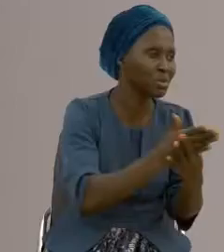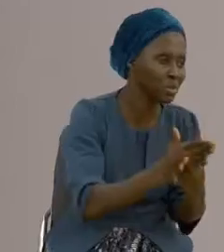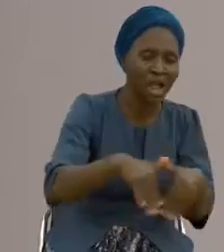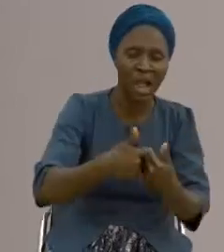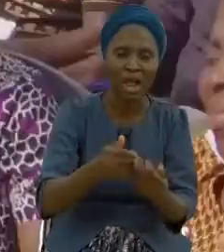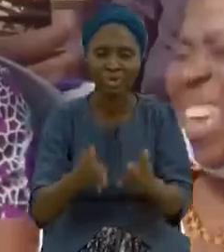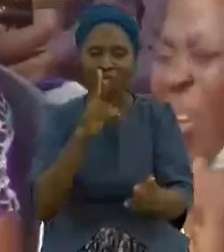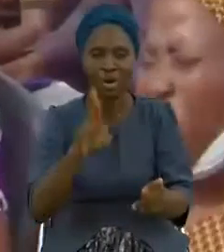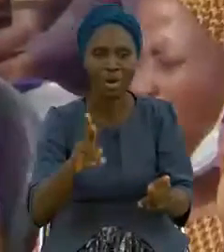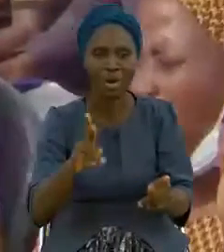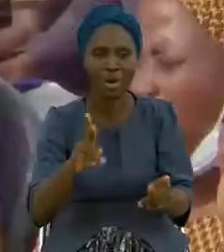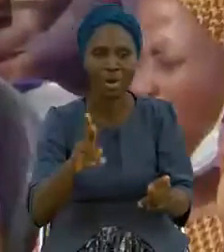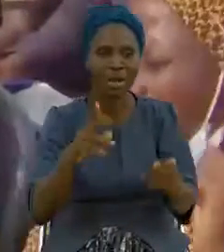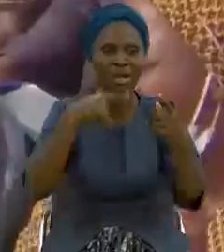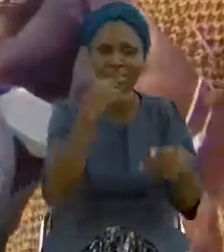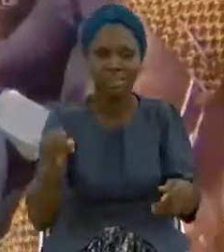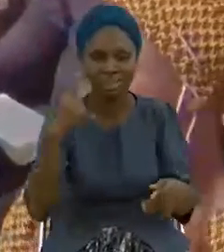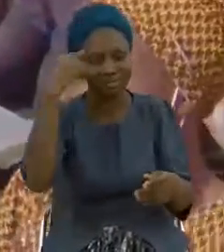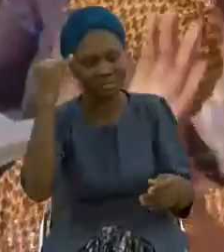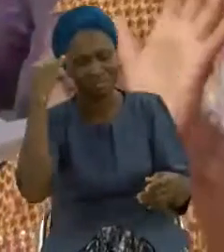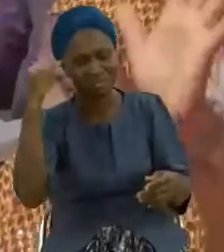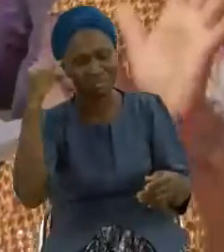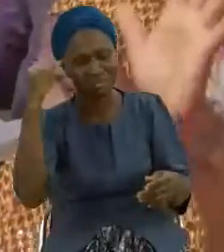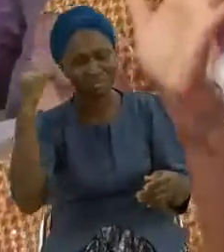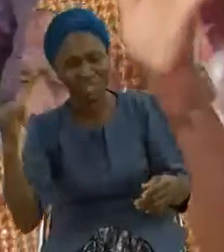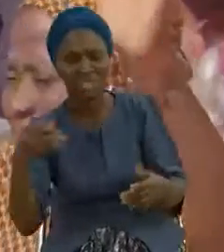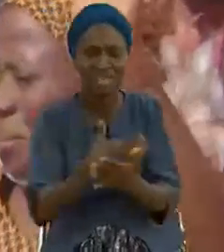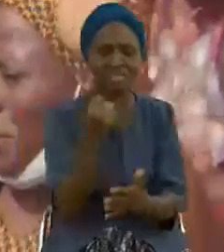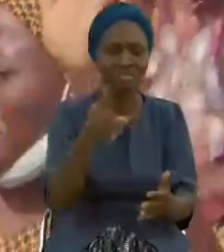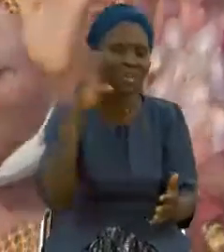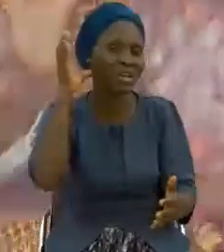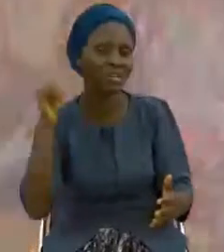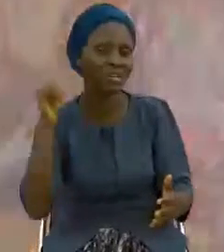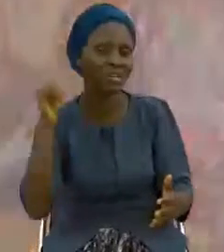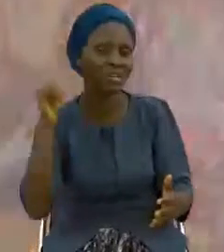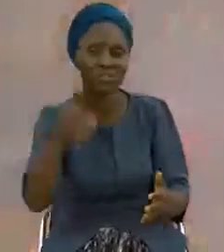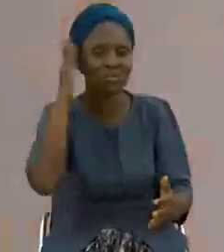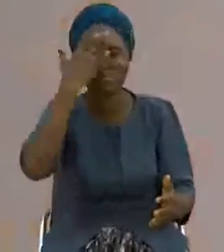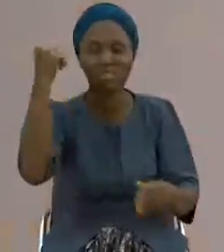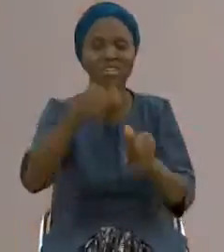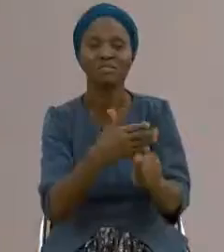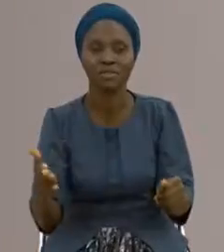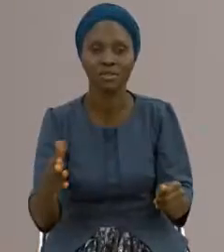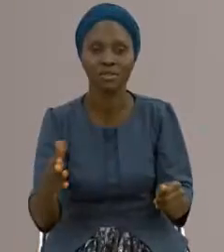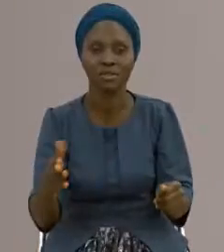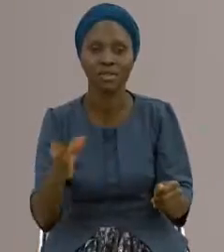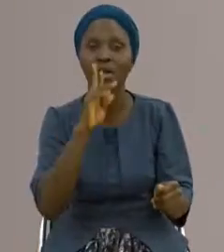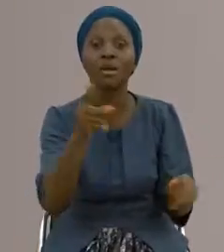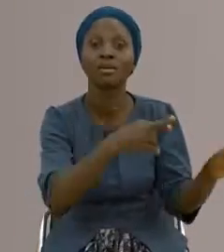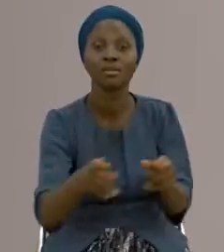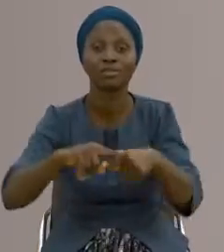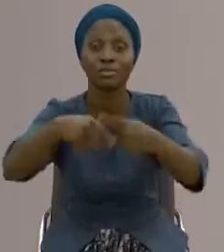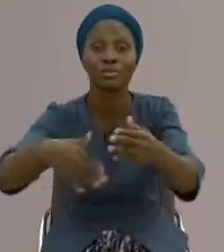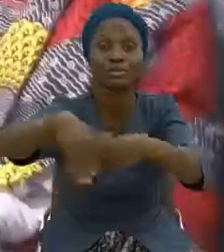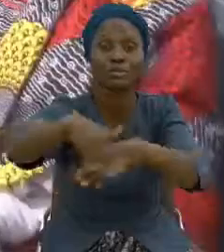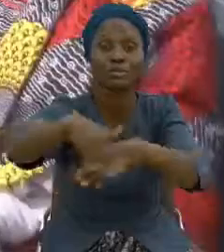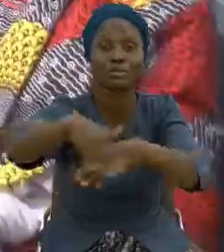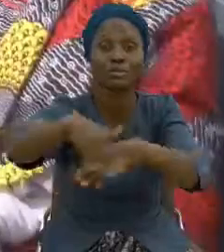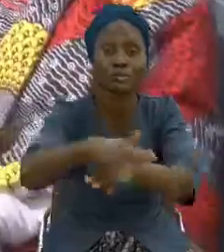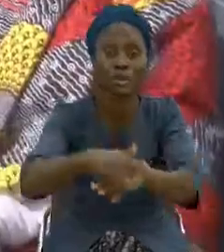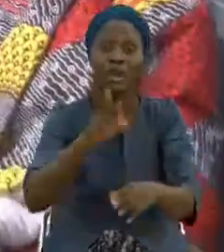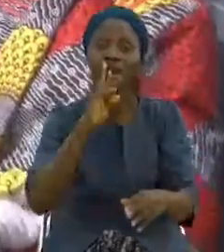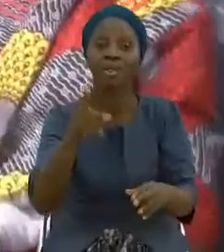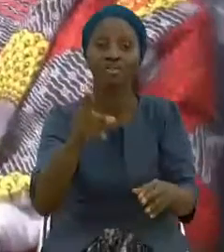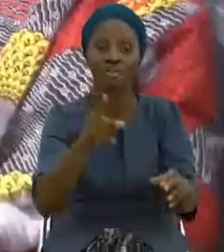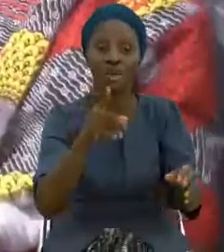forget everything. Are we ready to go over? I said, are we ready to go over? It